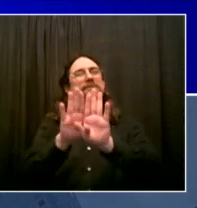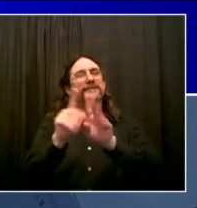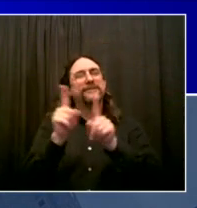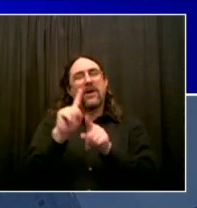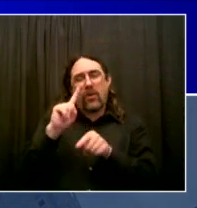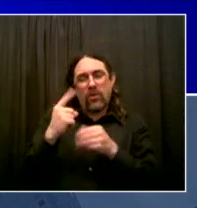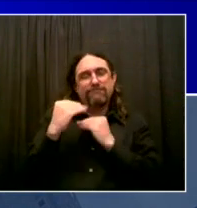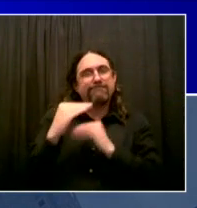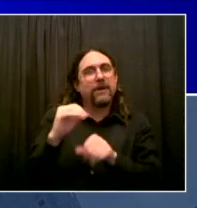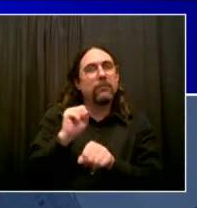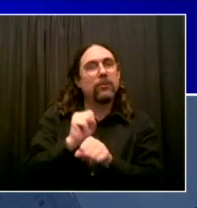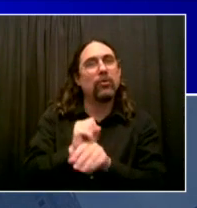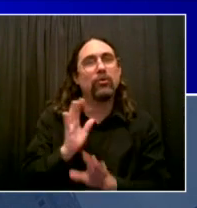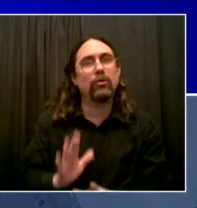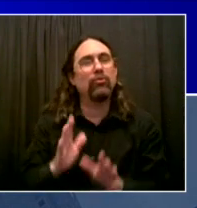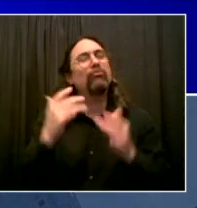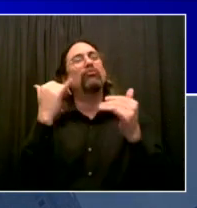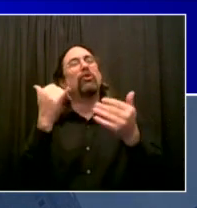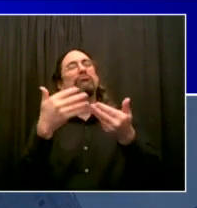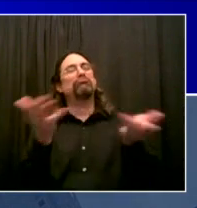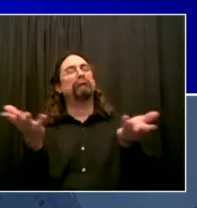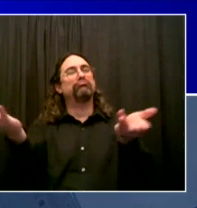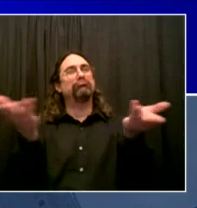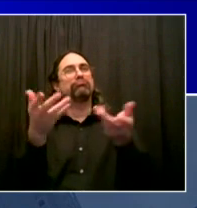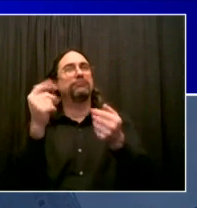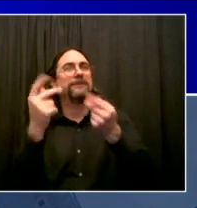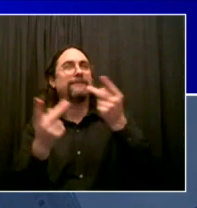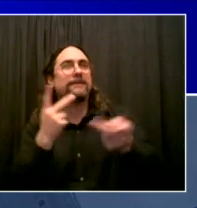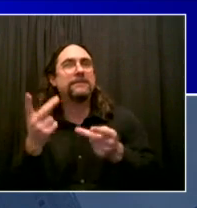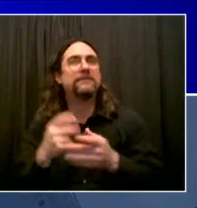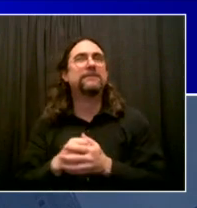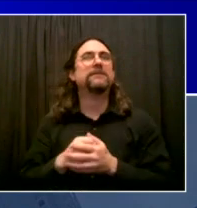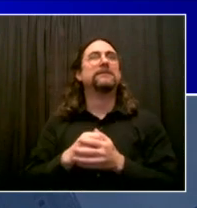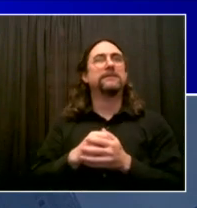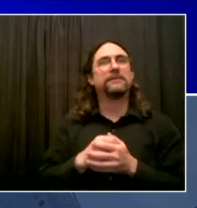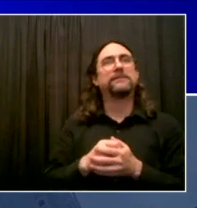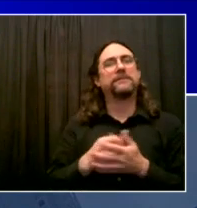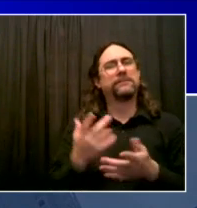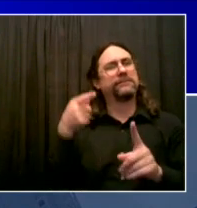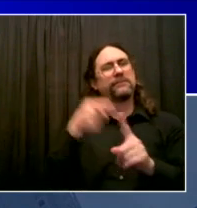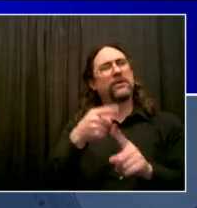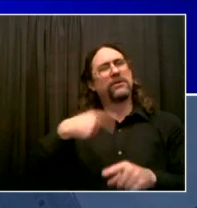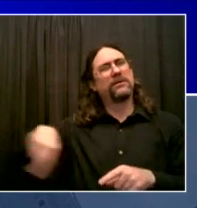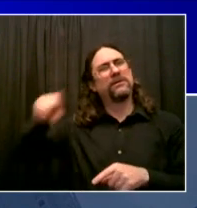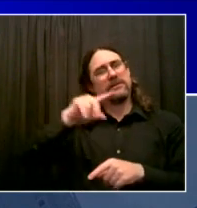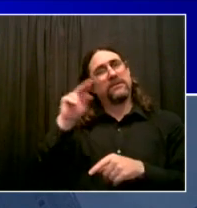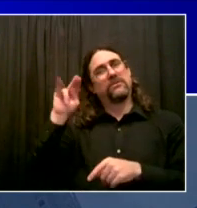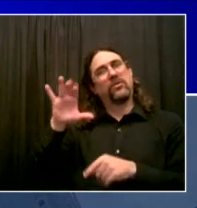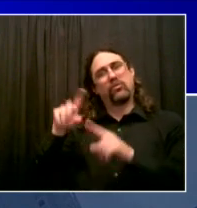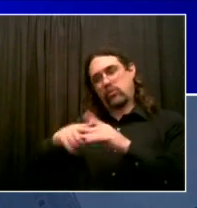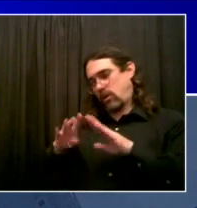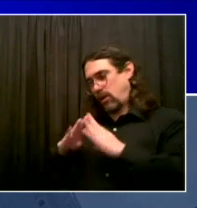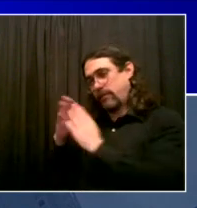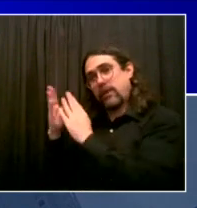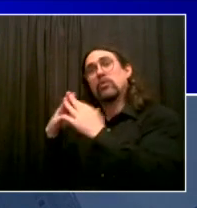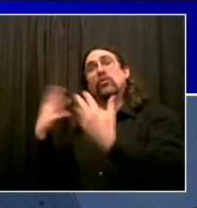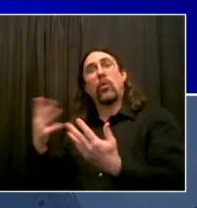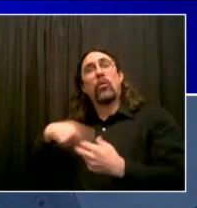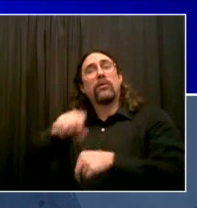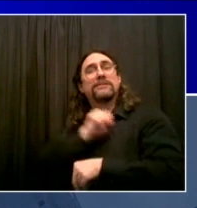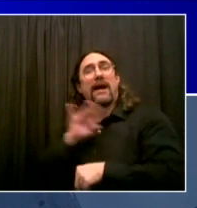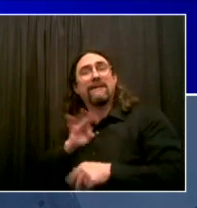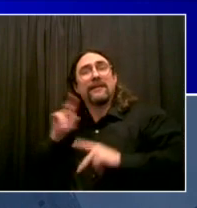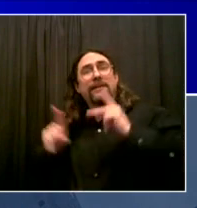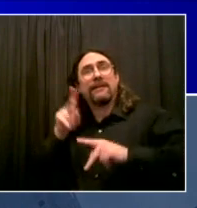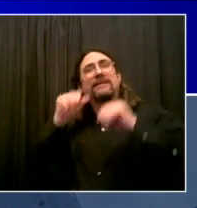swing in so many ways. Here's another example of it. And the way it works is always to focus on the health and well-being of the people who do the work. Now, we